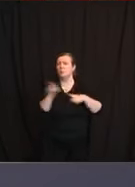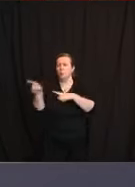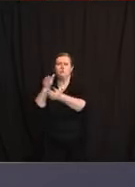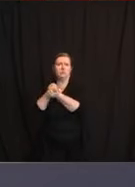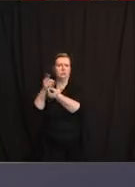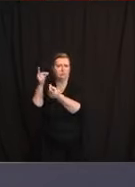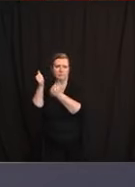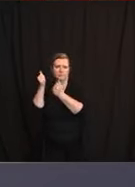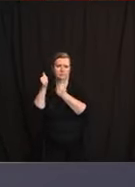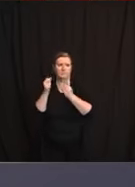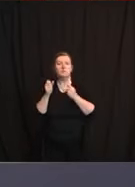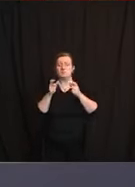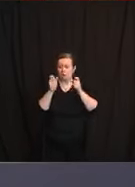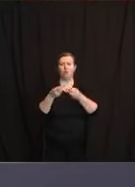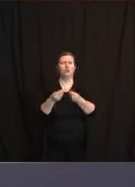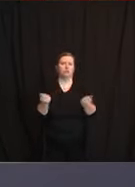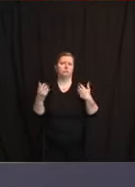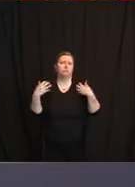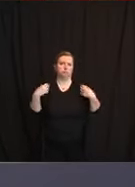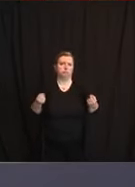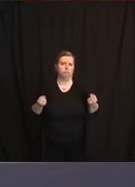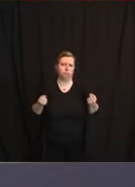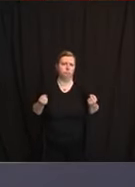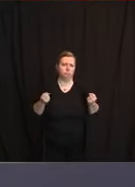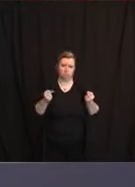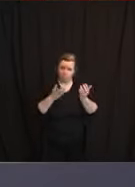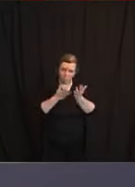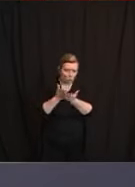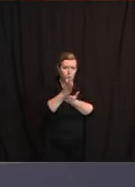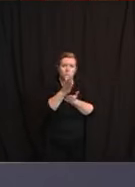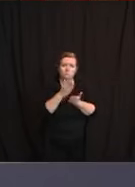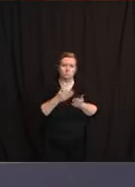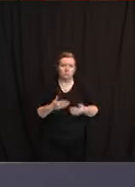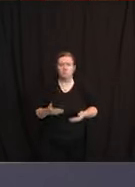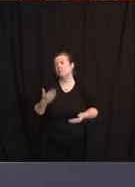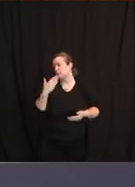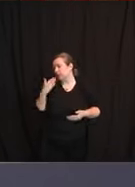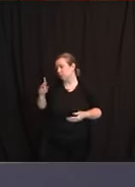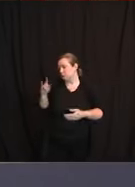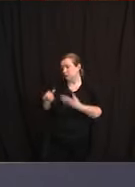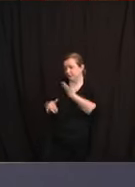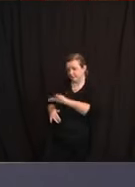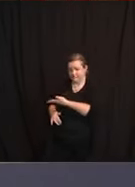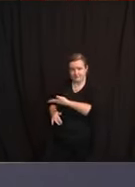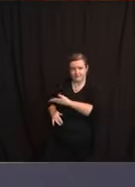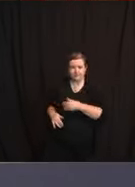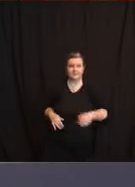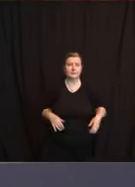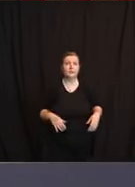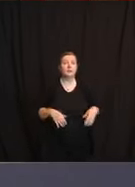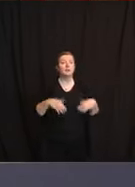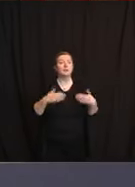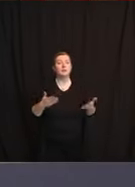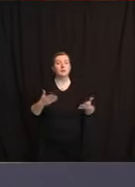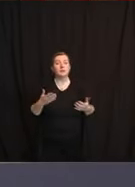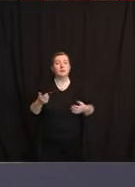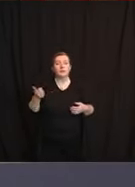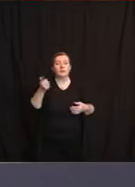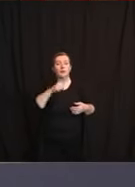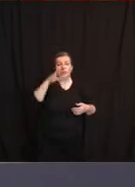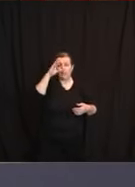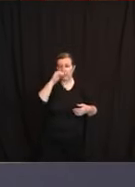can recover from and get through, so with the proper treatment. Thank you. Again, another guy who's not sleeping much,